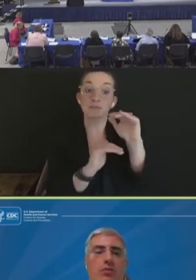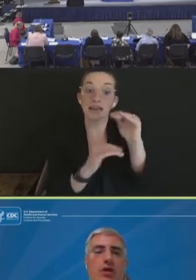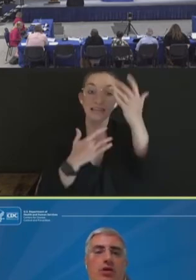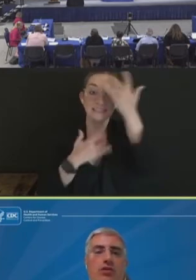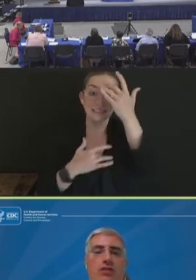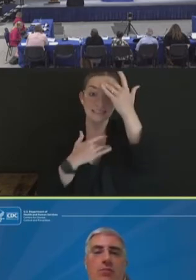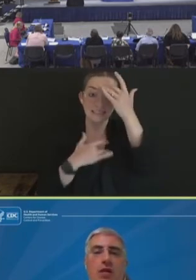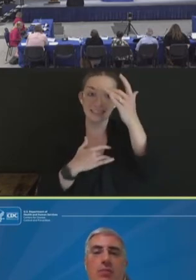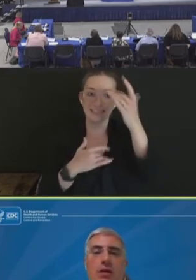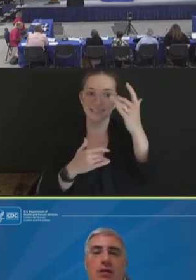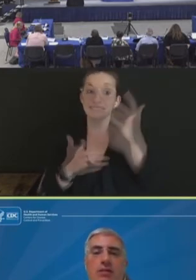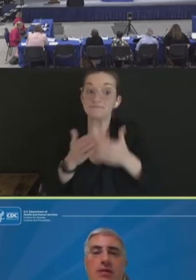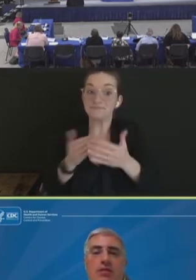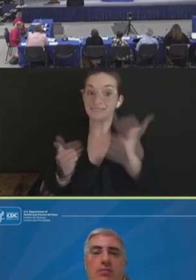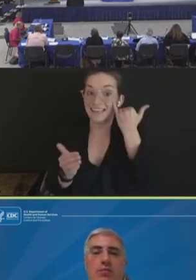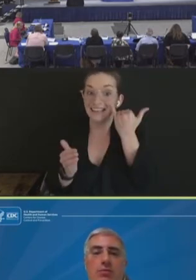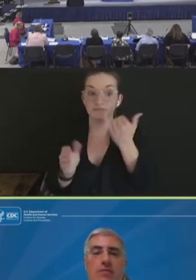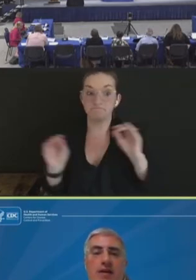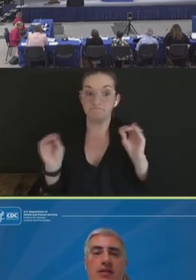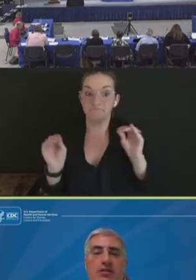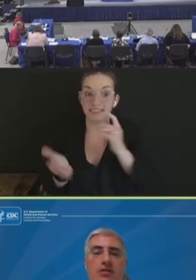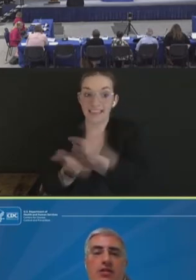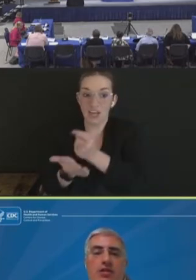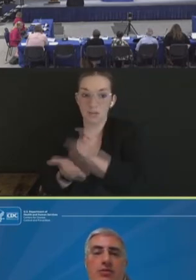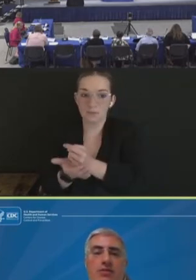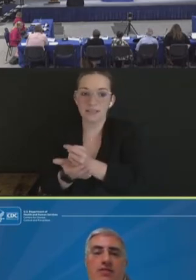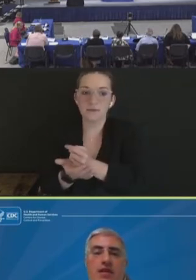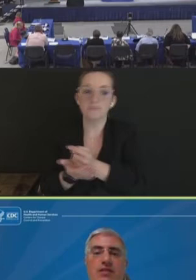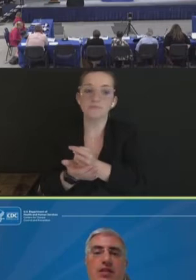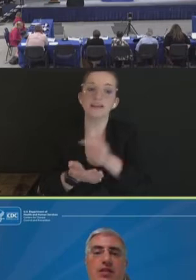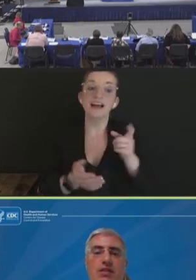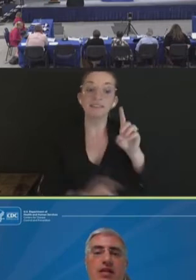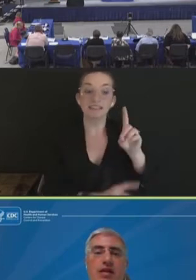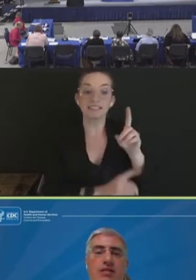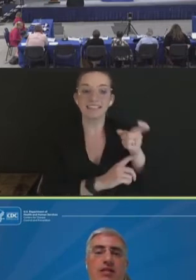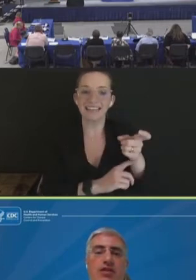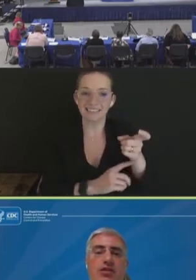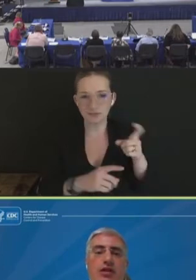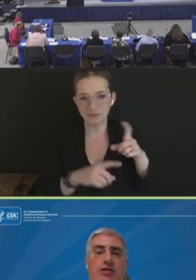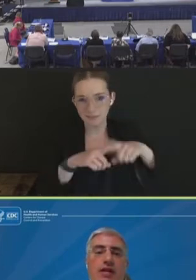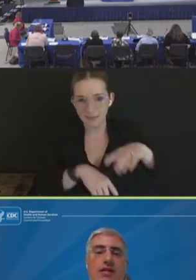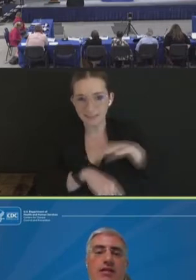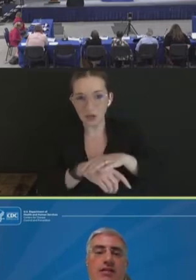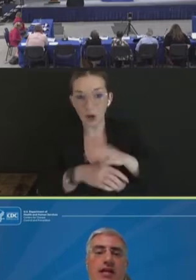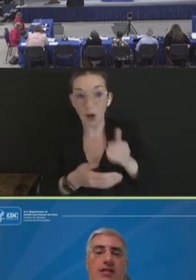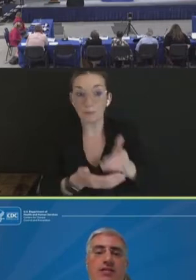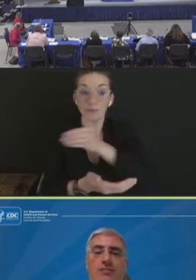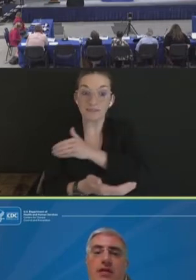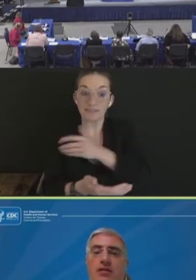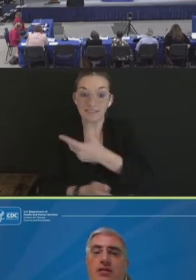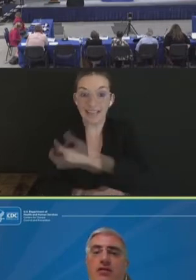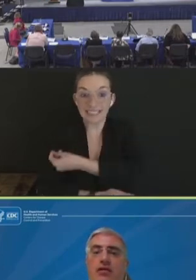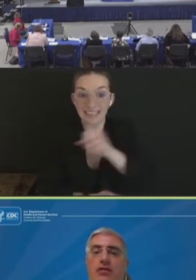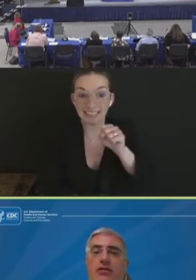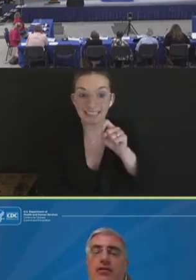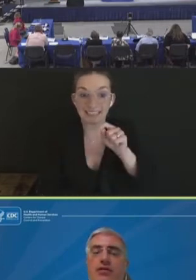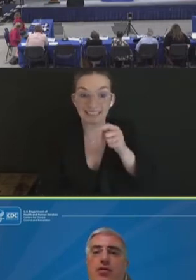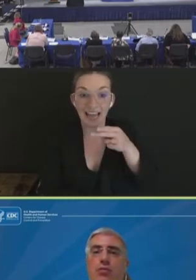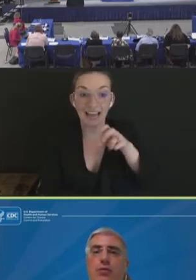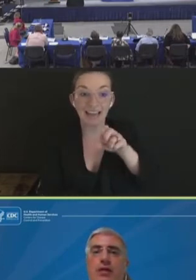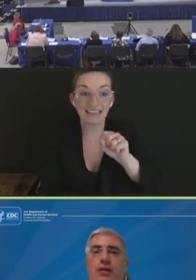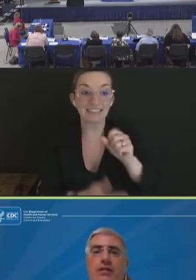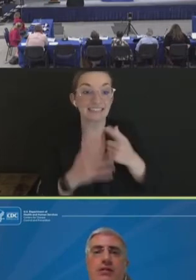And the prognosis for monkeypox depends on multiple factors, such as previous vaccination status, initial health status, and concurrent illnesses